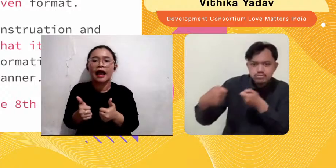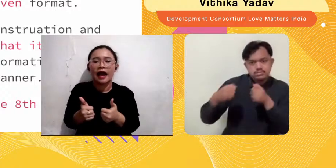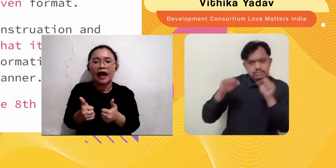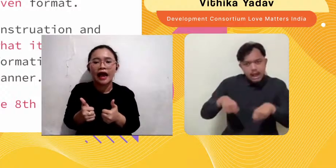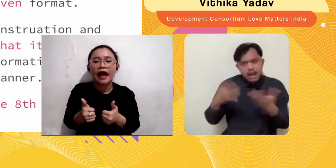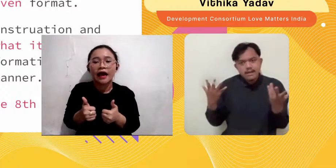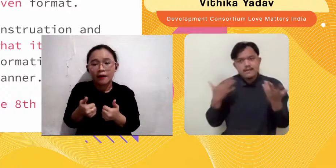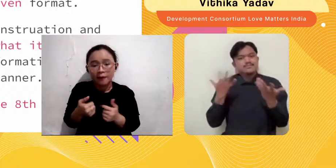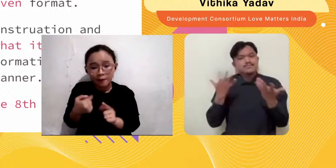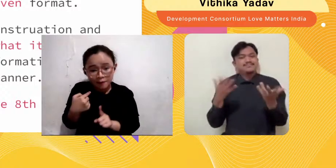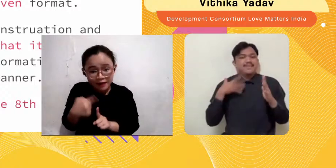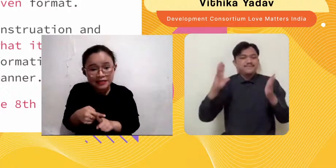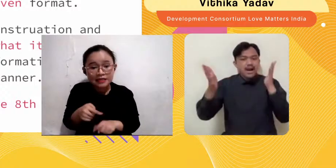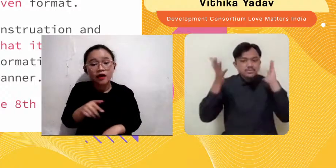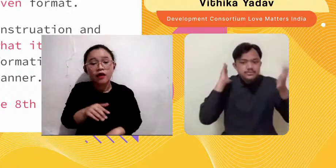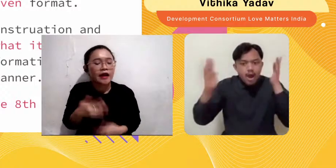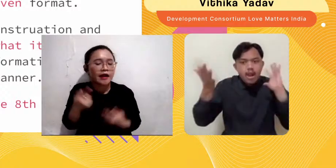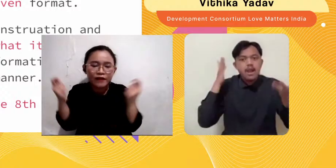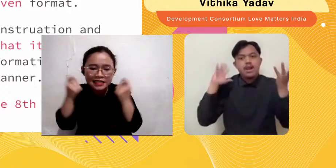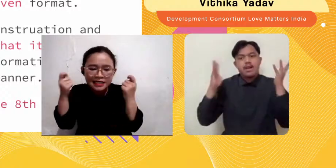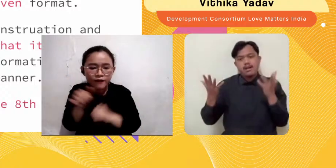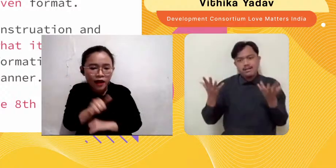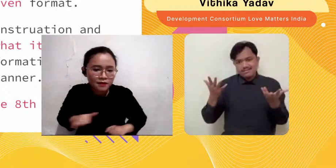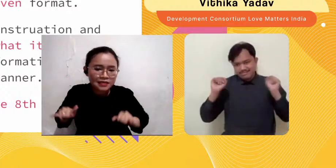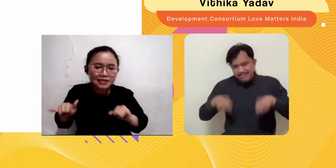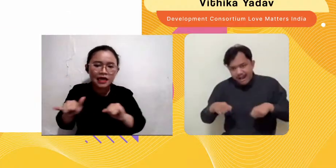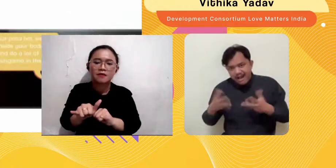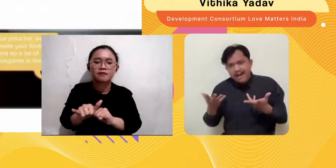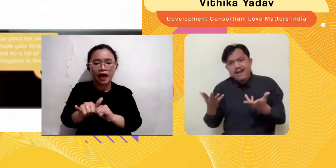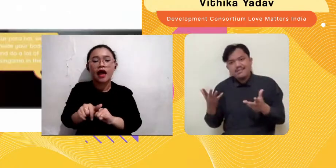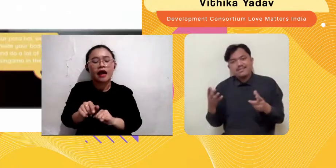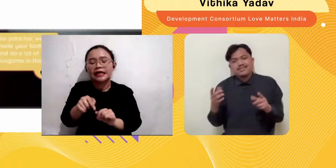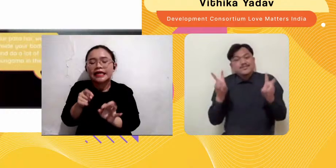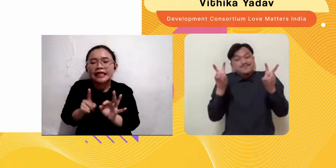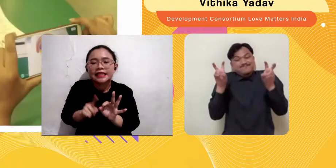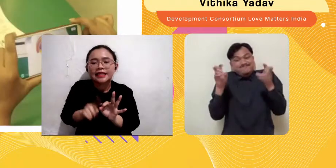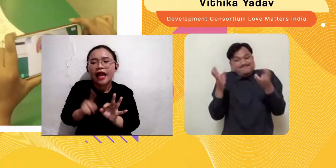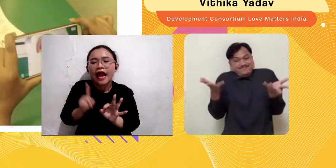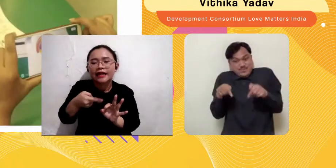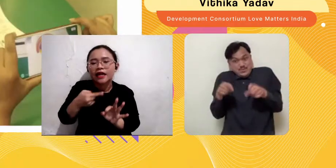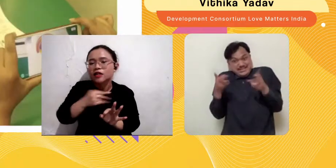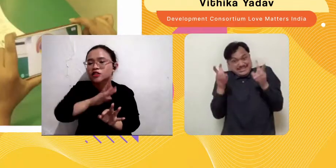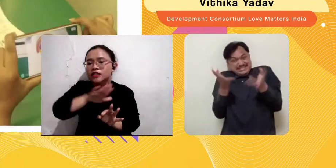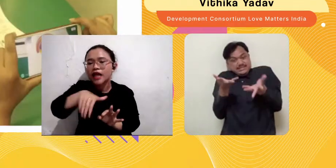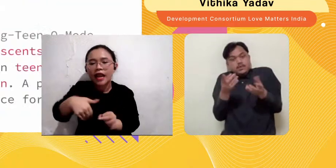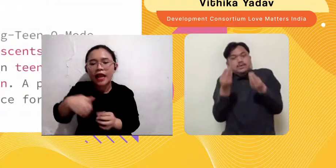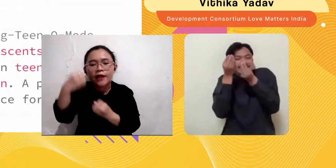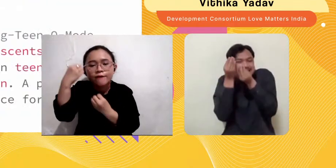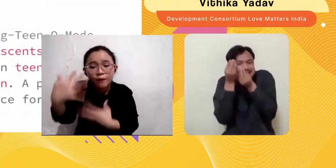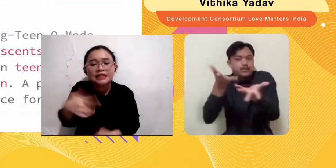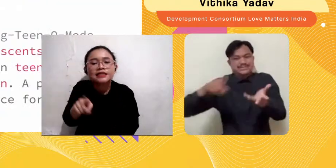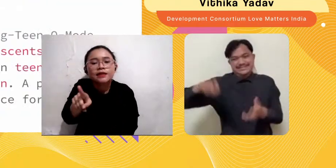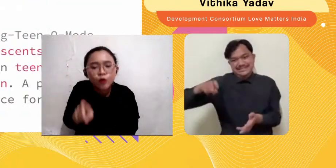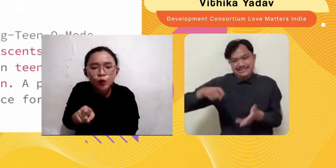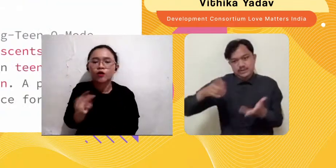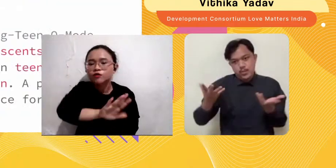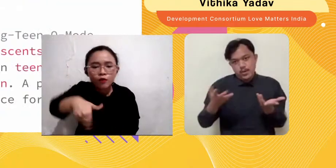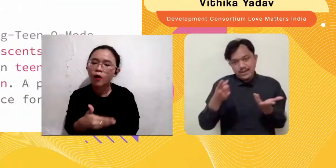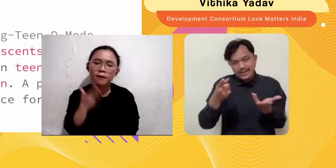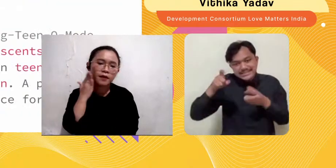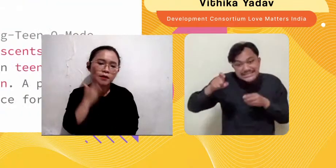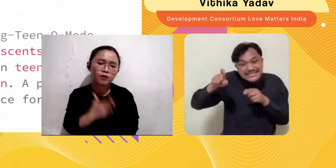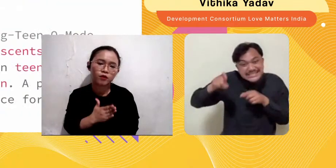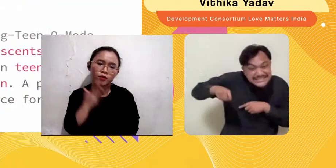feeler of the kind of information that adolescents sort of need. This is just the prototype and how the app was being